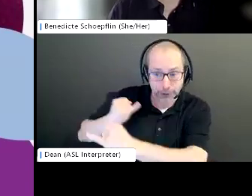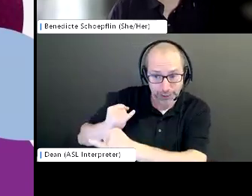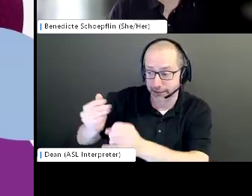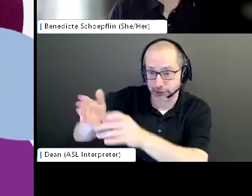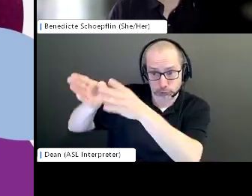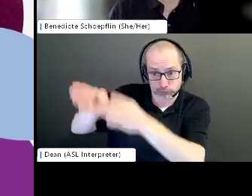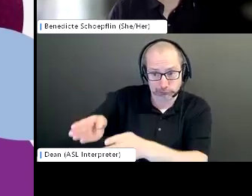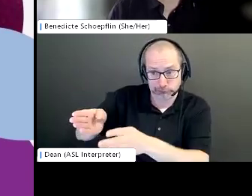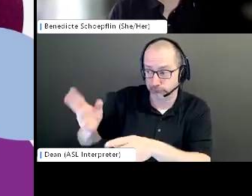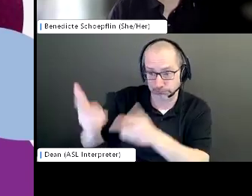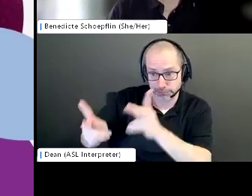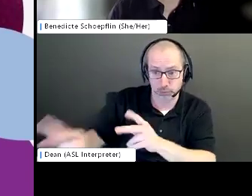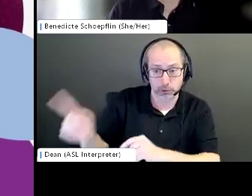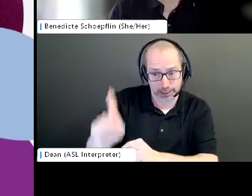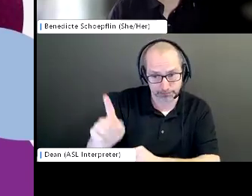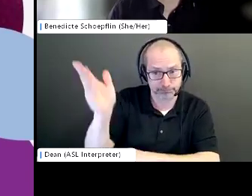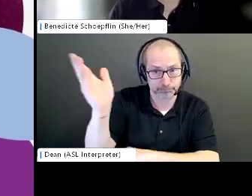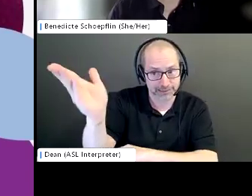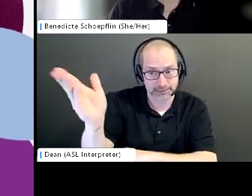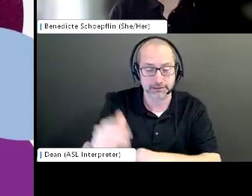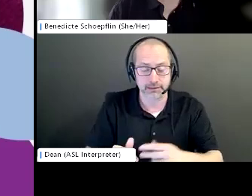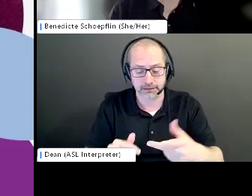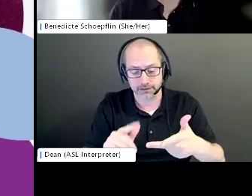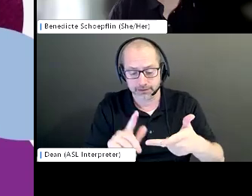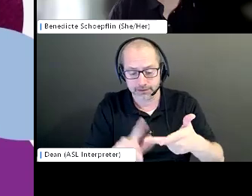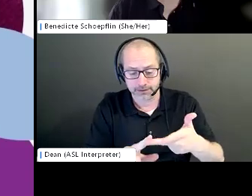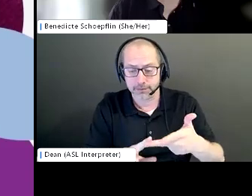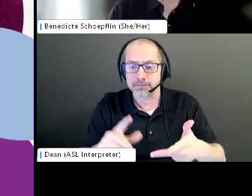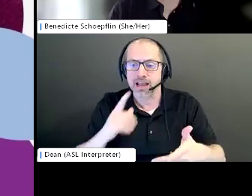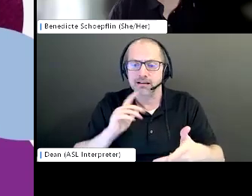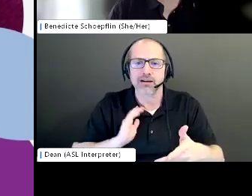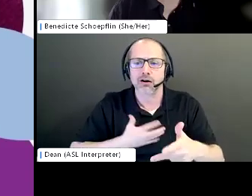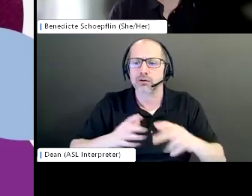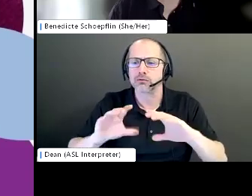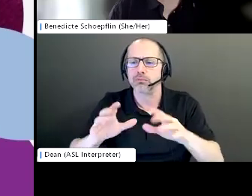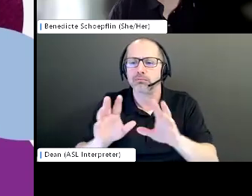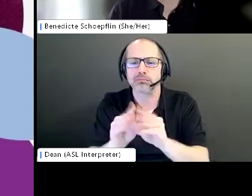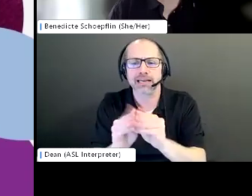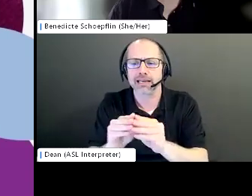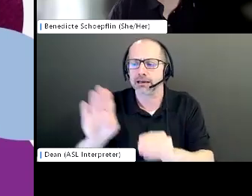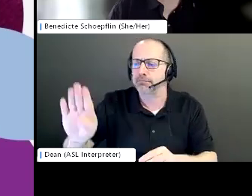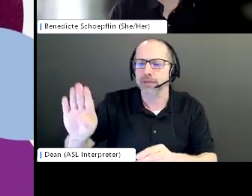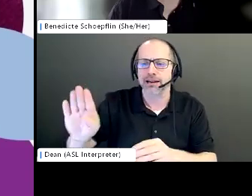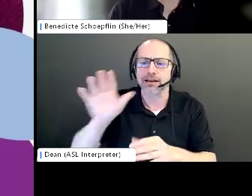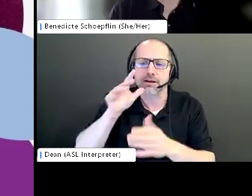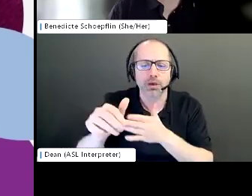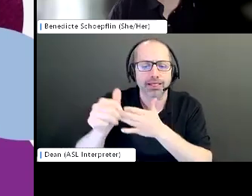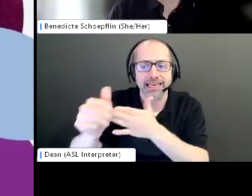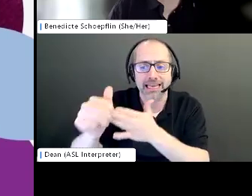speaking on that. And then finally, we have our forum that Benedict is leading along with